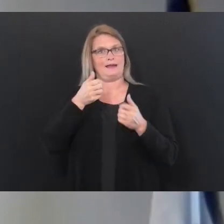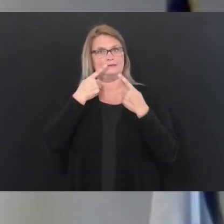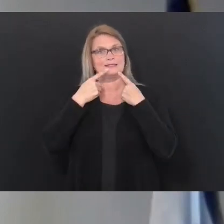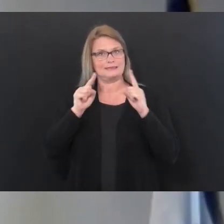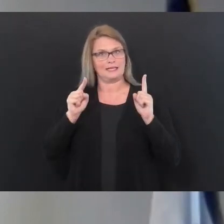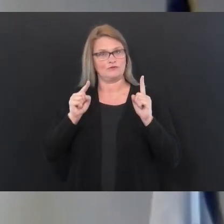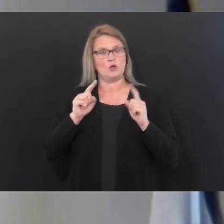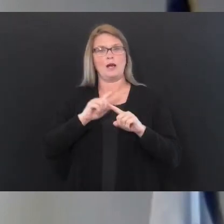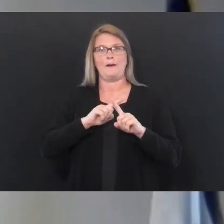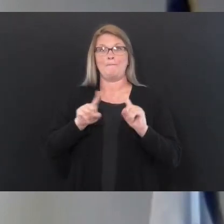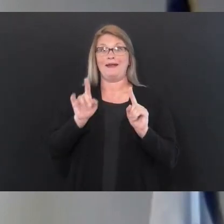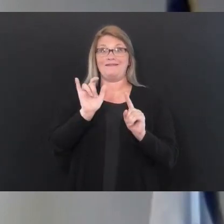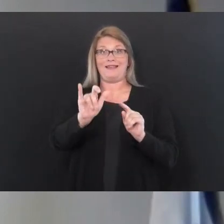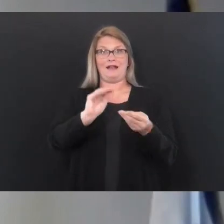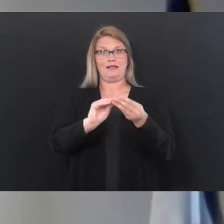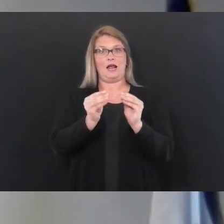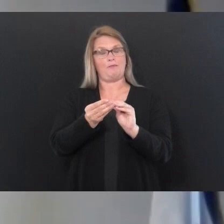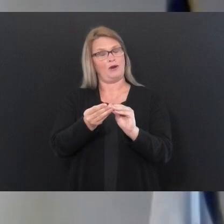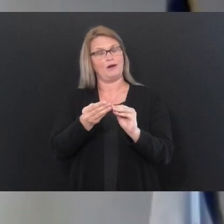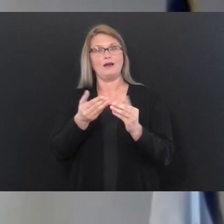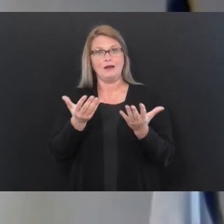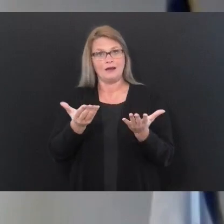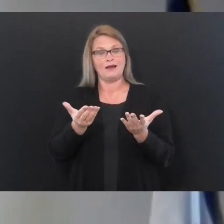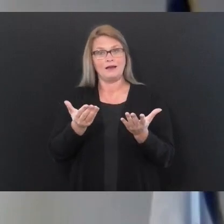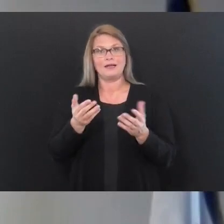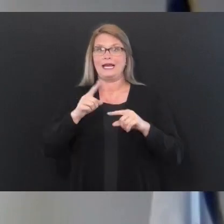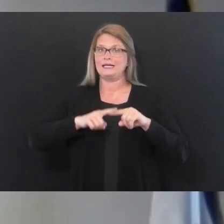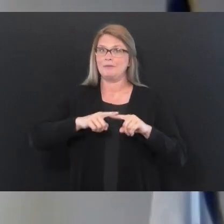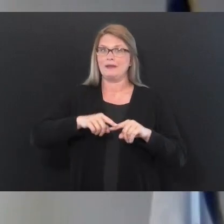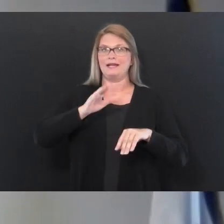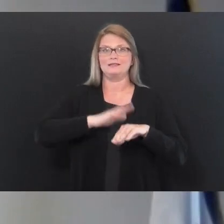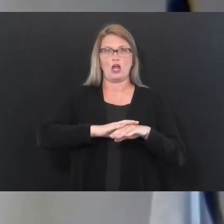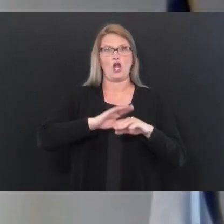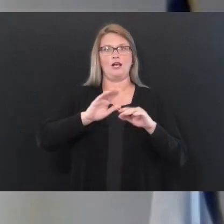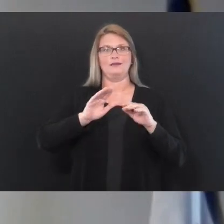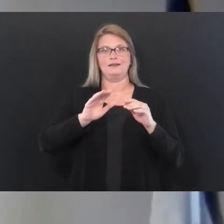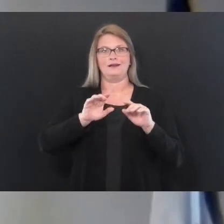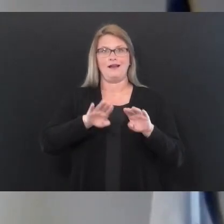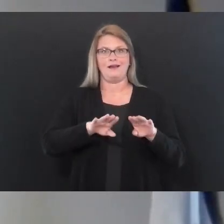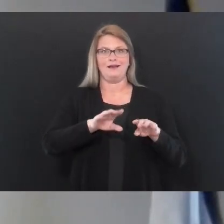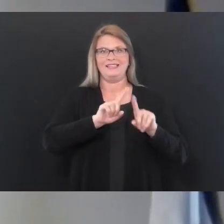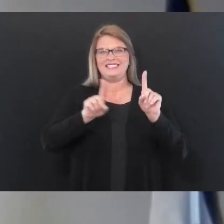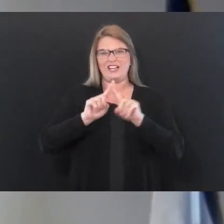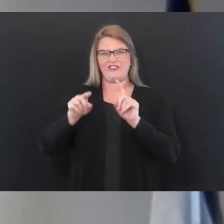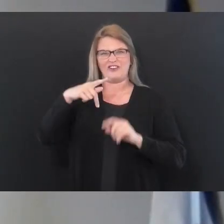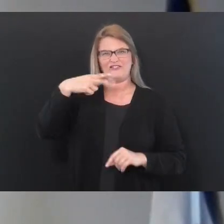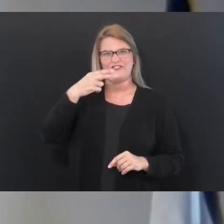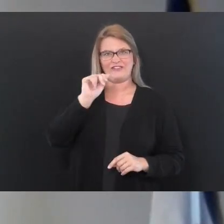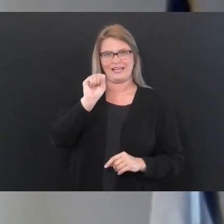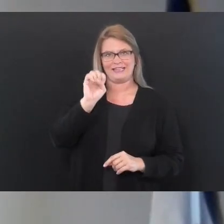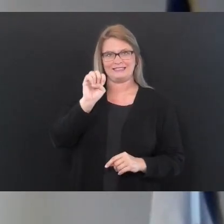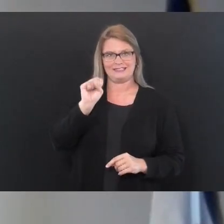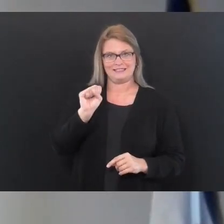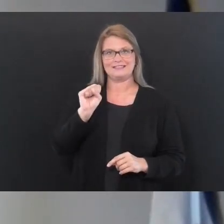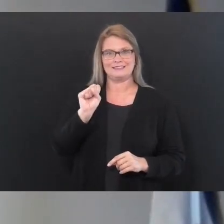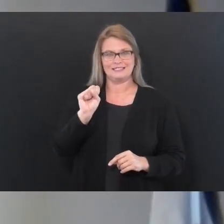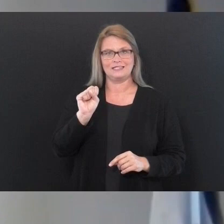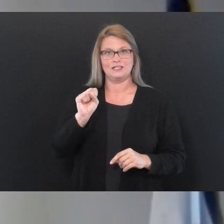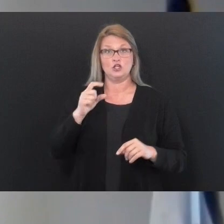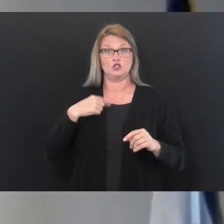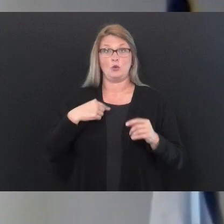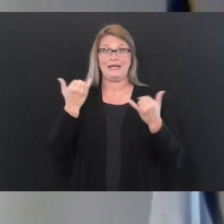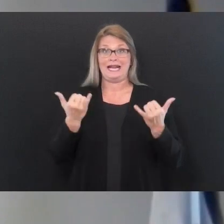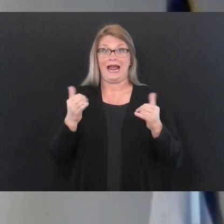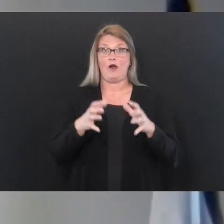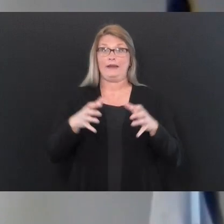kind of numbers, but of course that depends on kind of in phases. And we also have been a lower incidence state. So as we expand more testing and